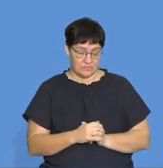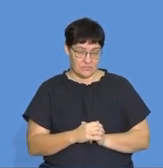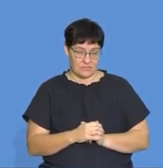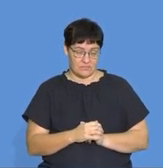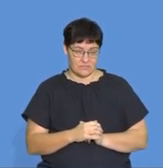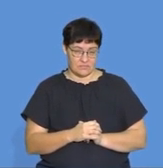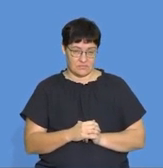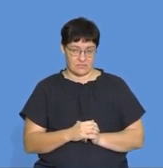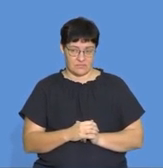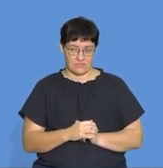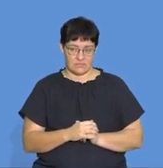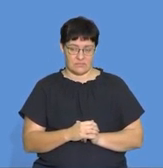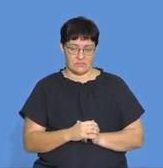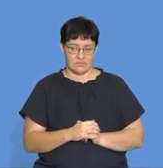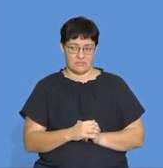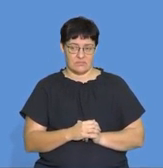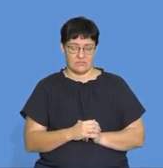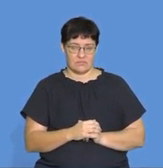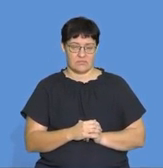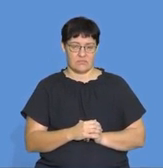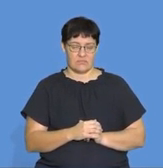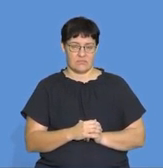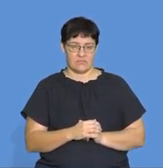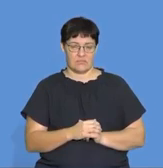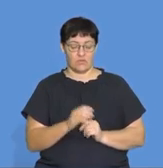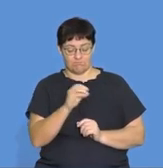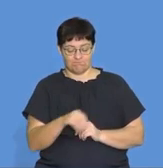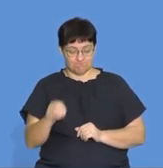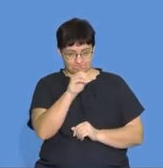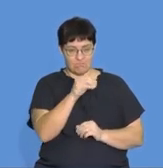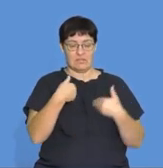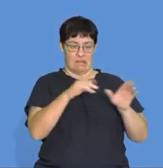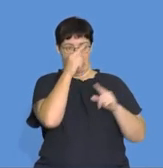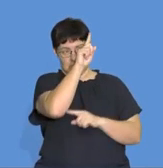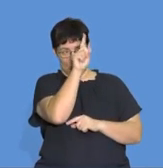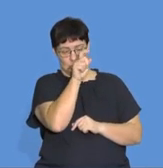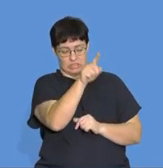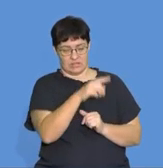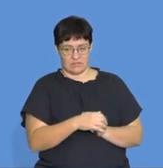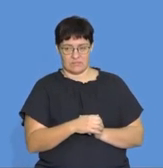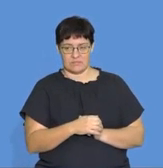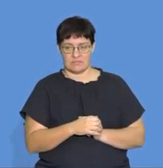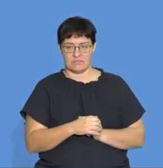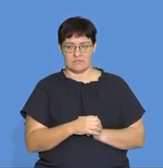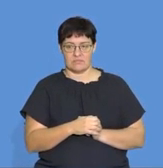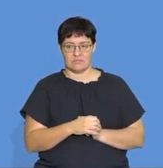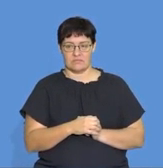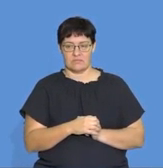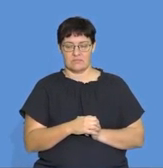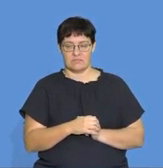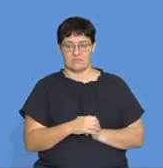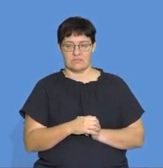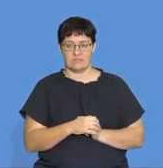into the original equation. The original equation.